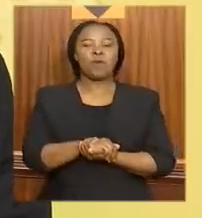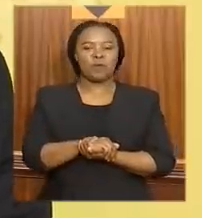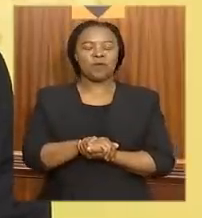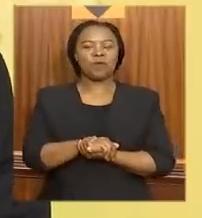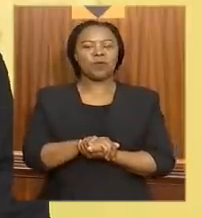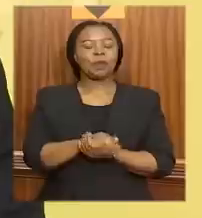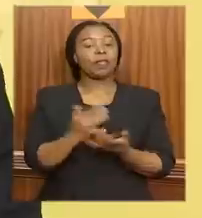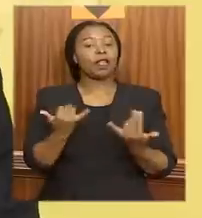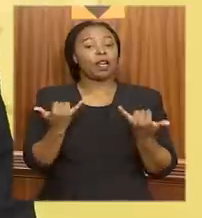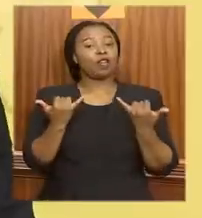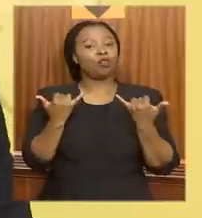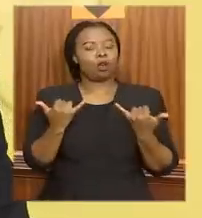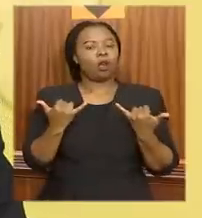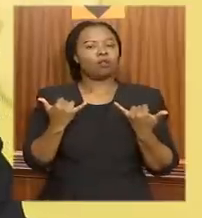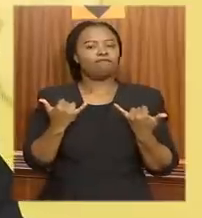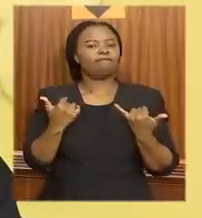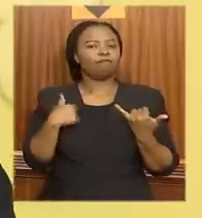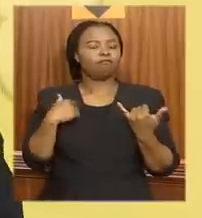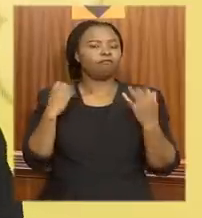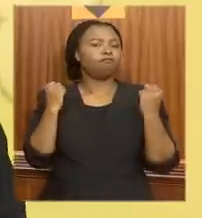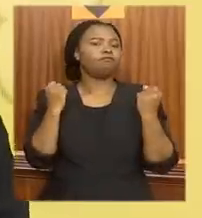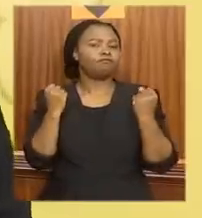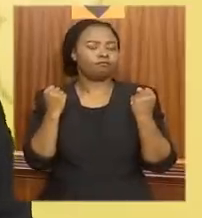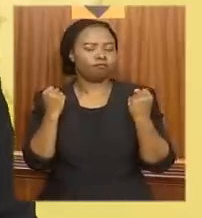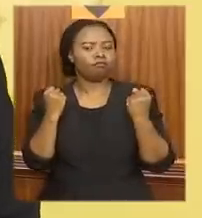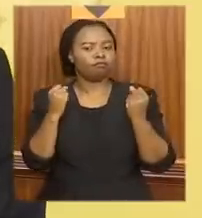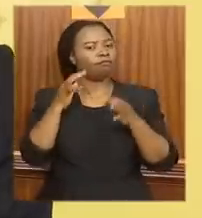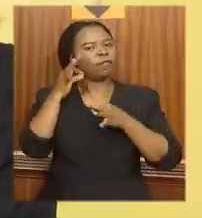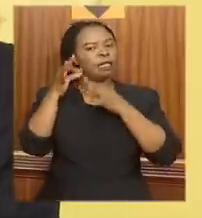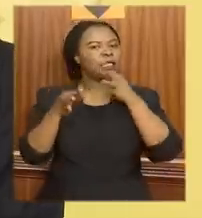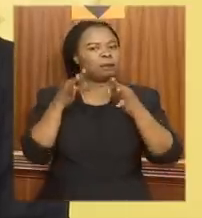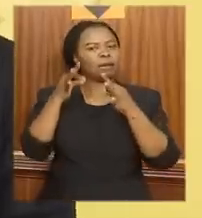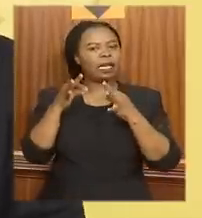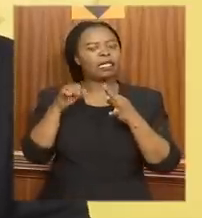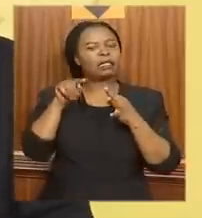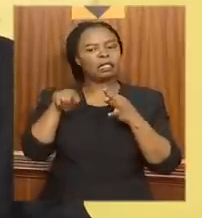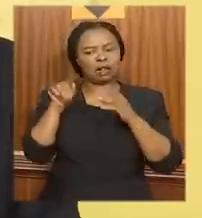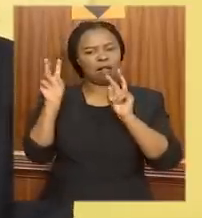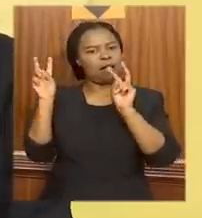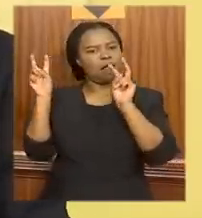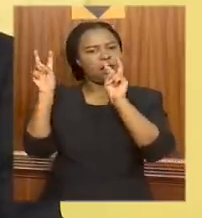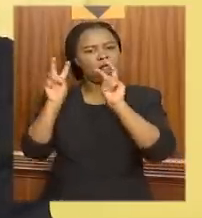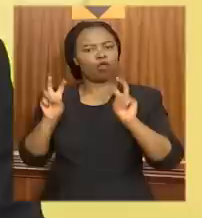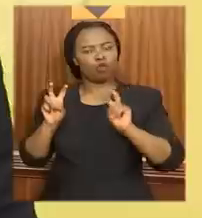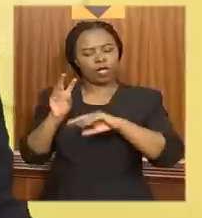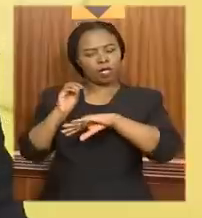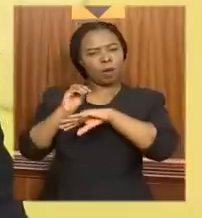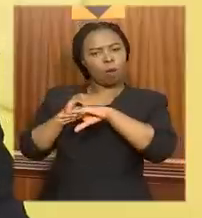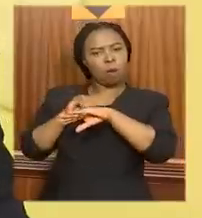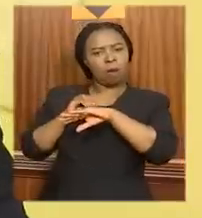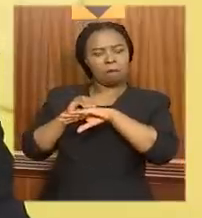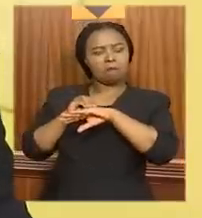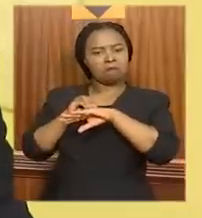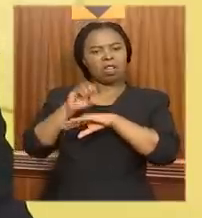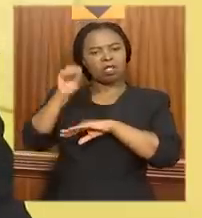Tonight I'd like to address you about the energy crisis that is confronting our nation.